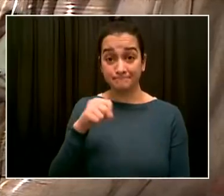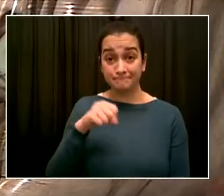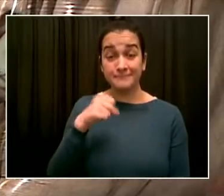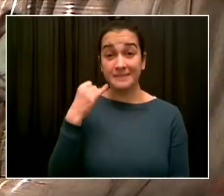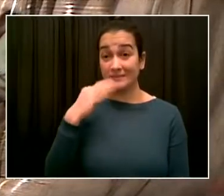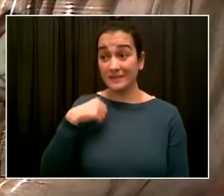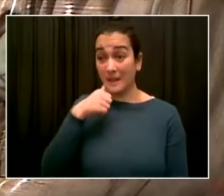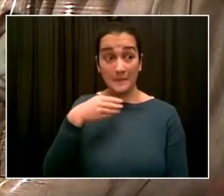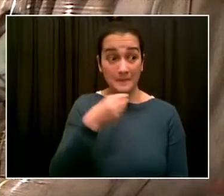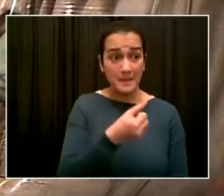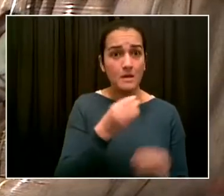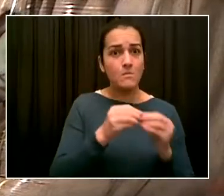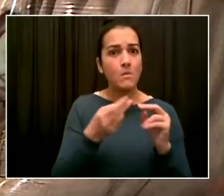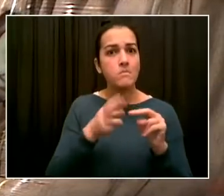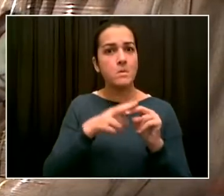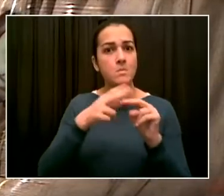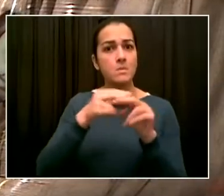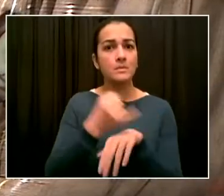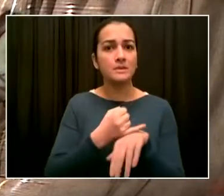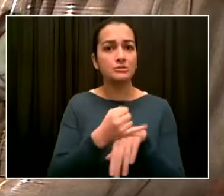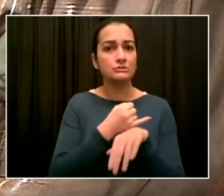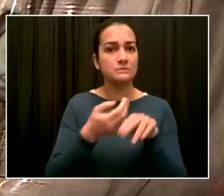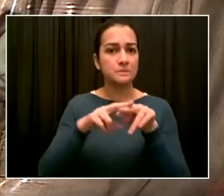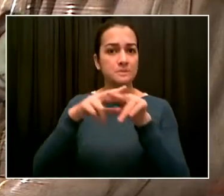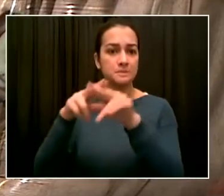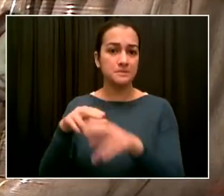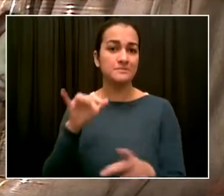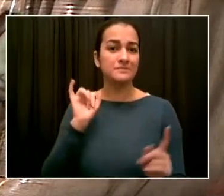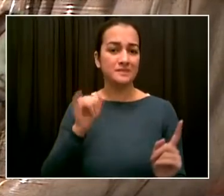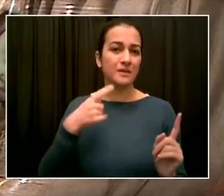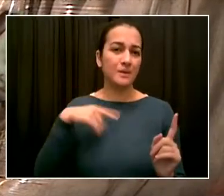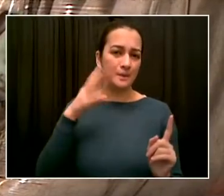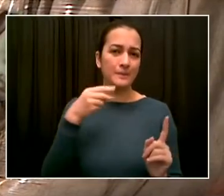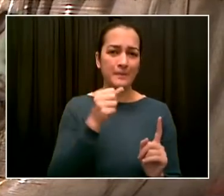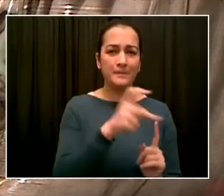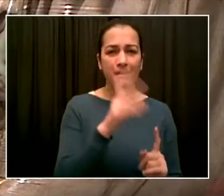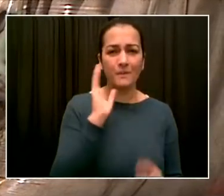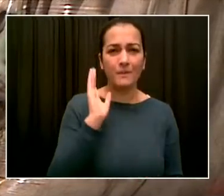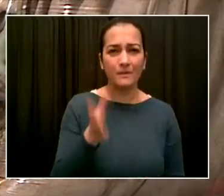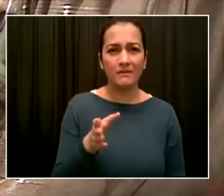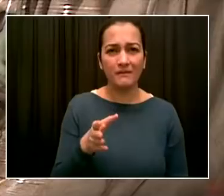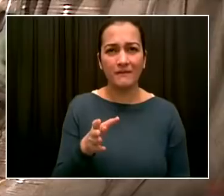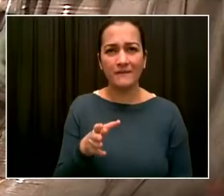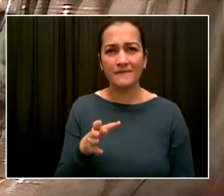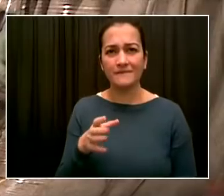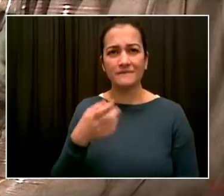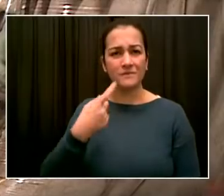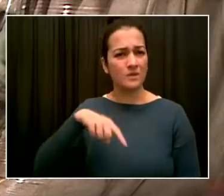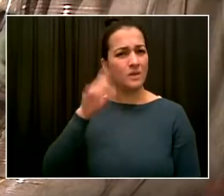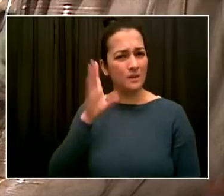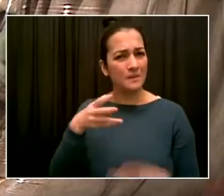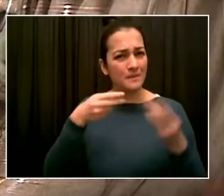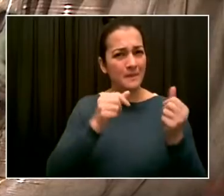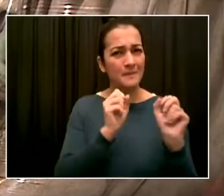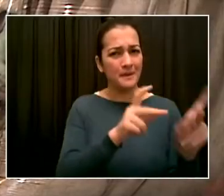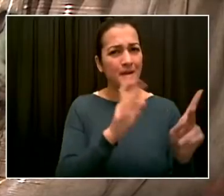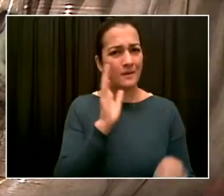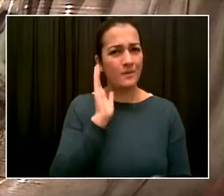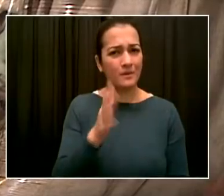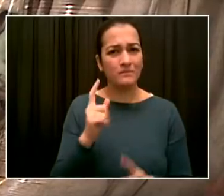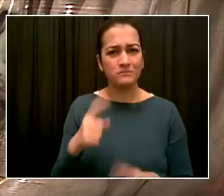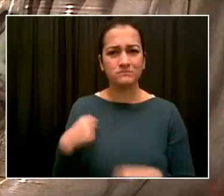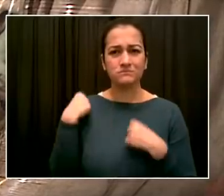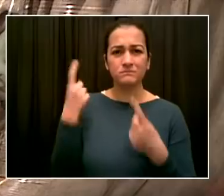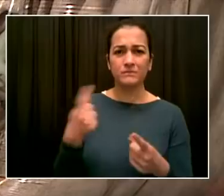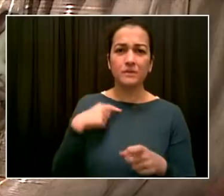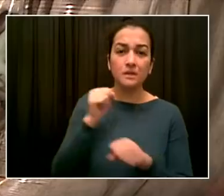I have mortgages. I had student loans. I've paid back everything in my whole life. I intend to pay it back,